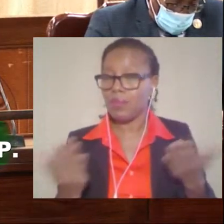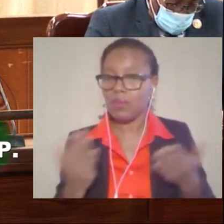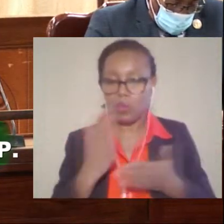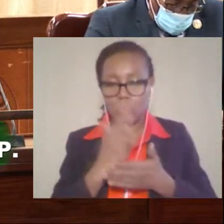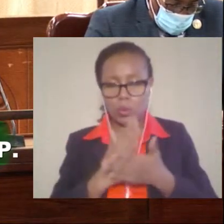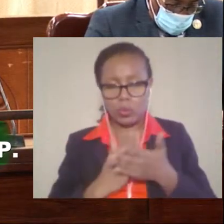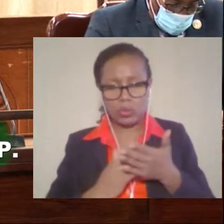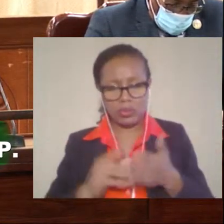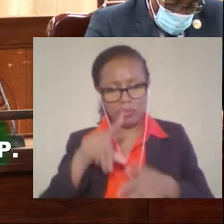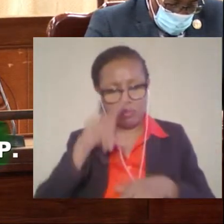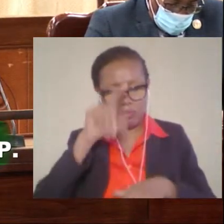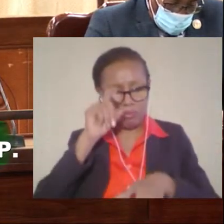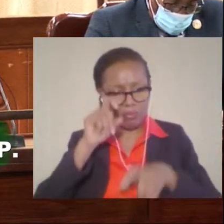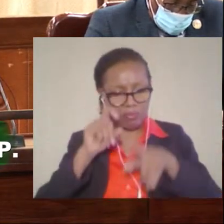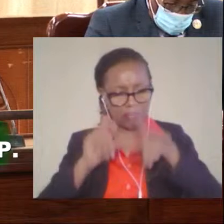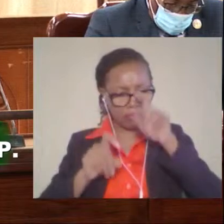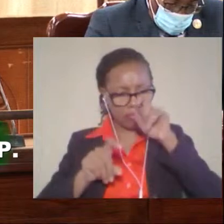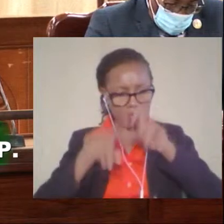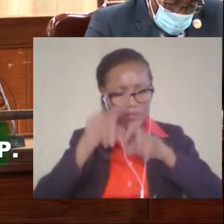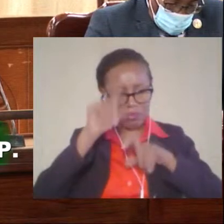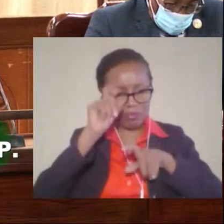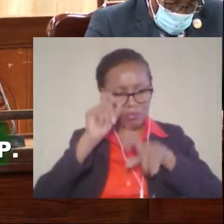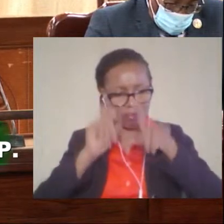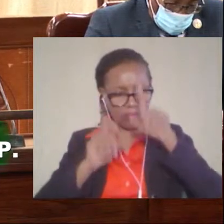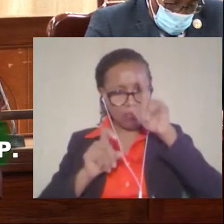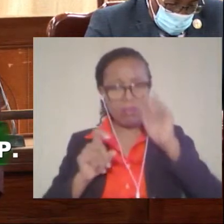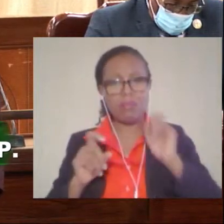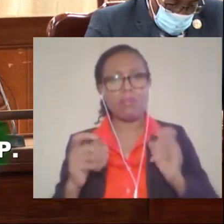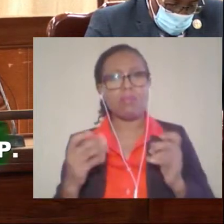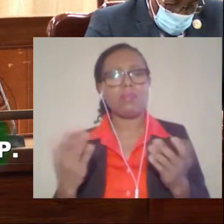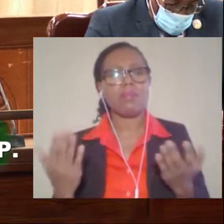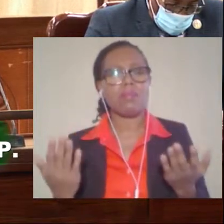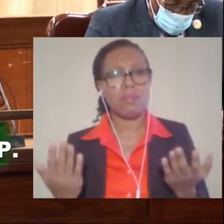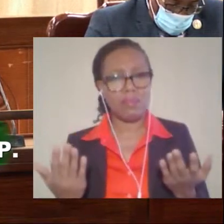there and which constitute